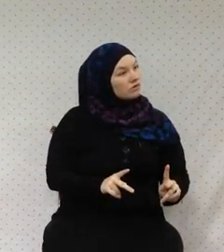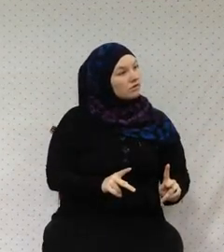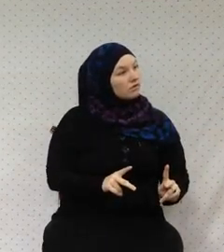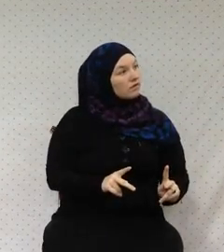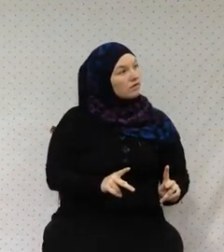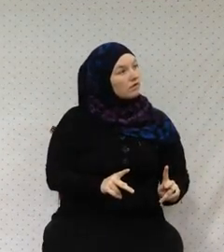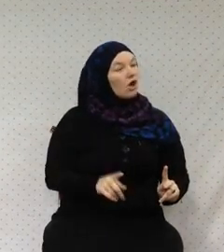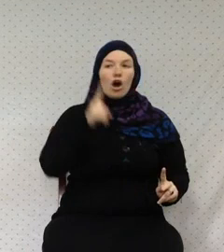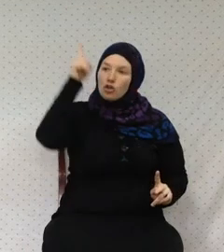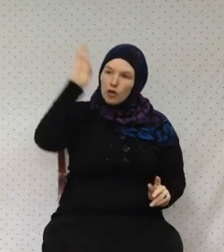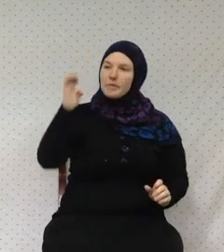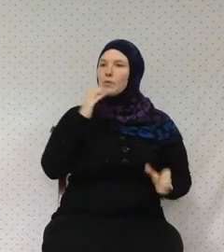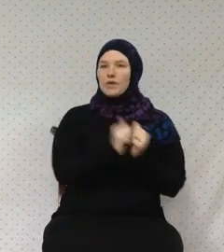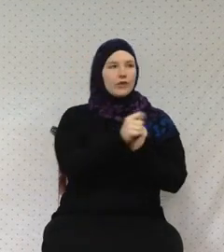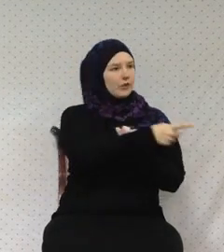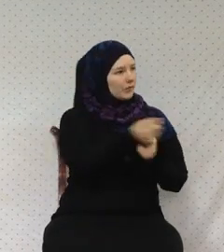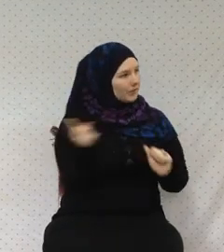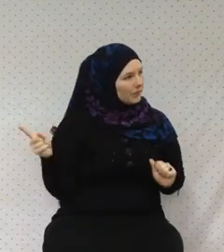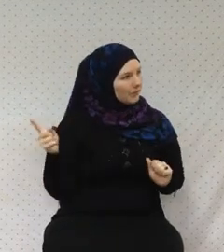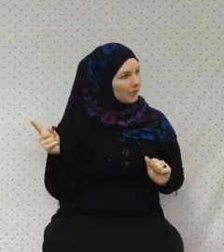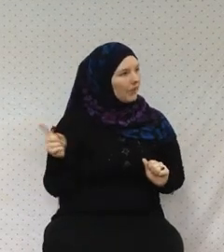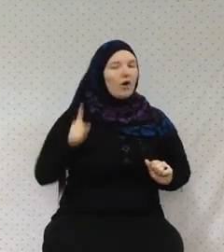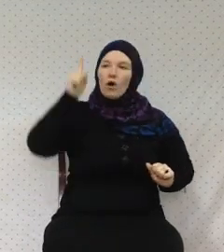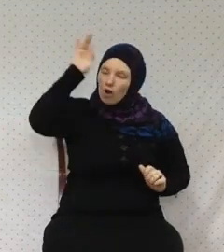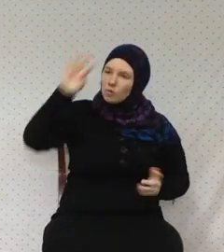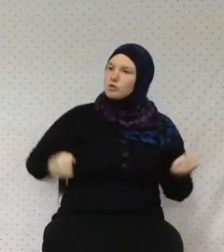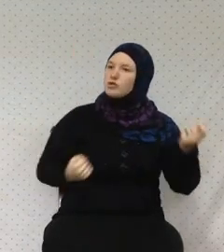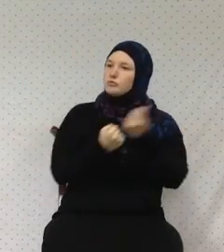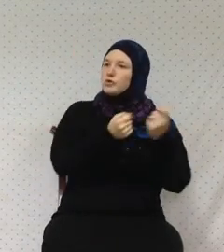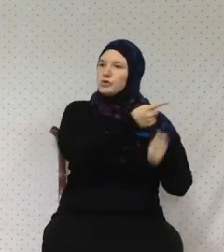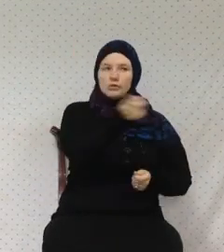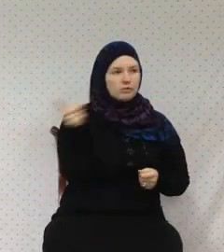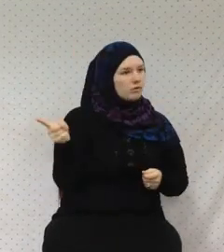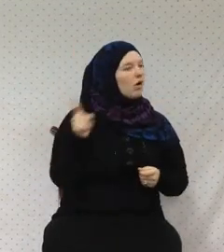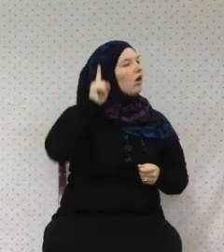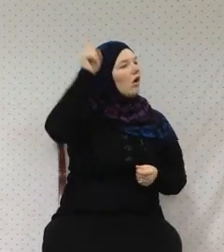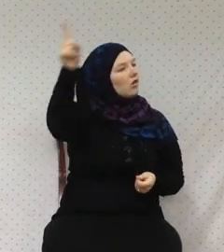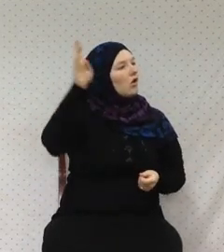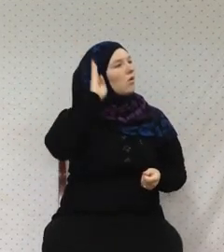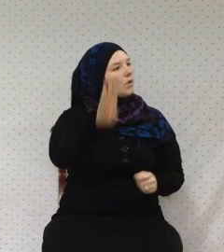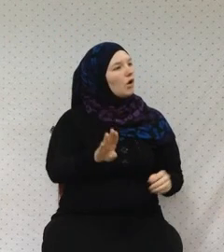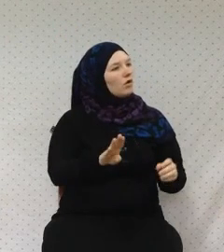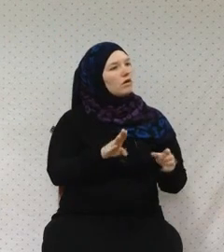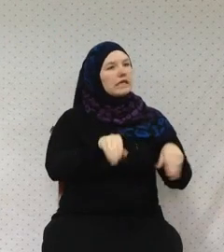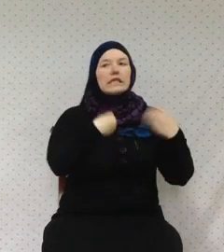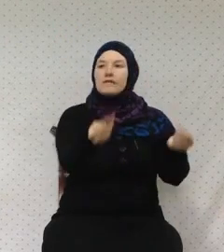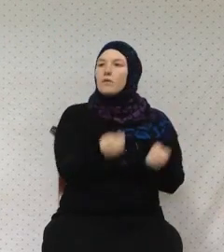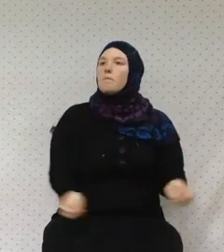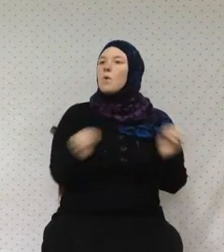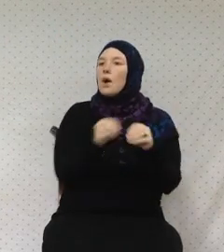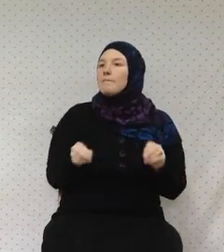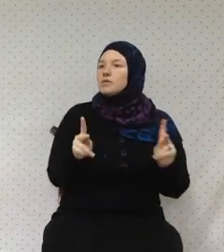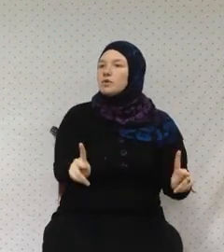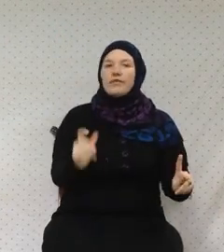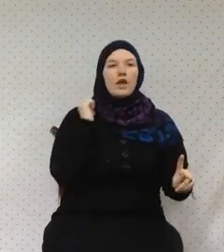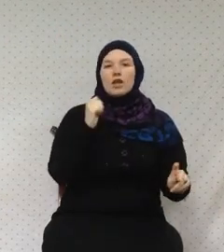is going to be with you. Allah is going to support you. Allah is going to open to you doors that you